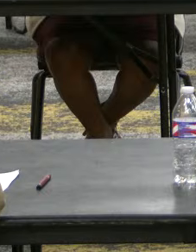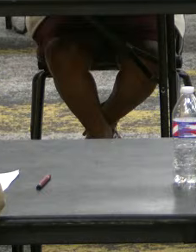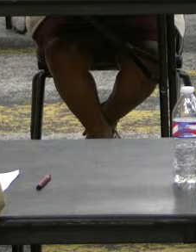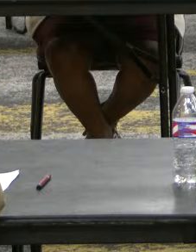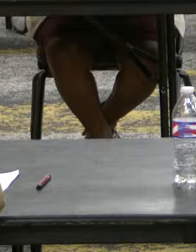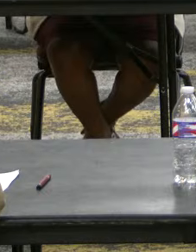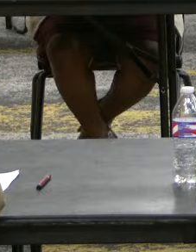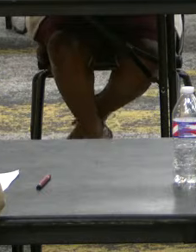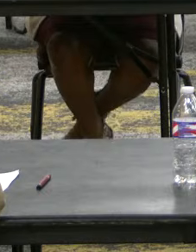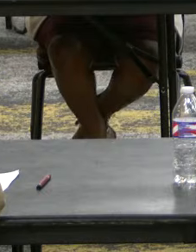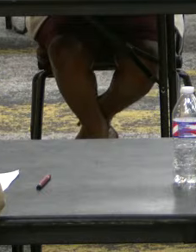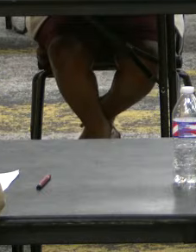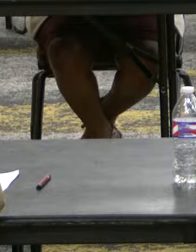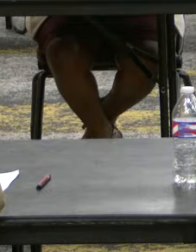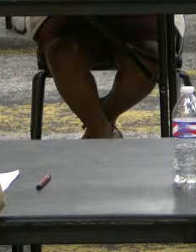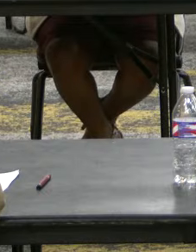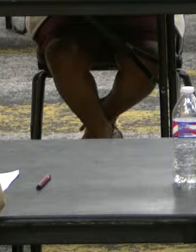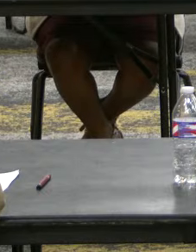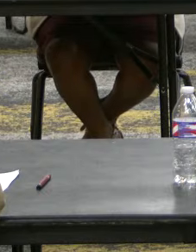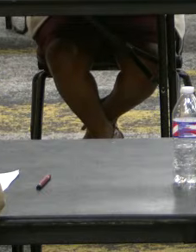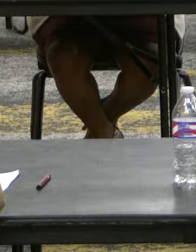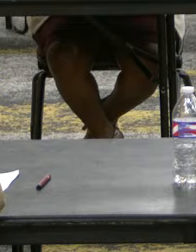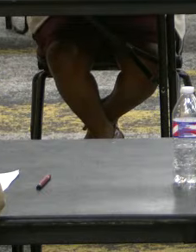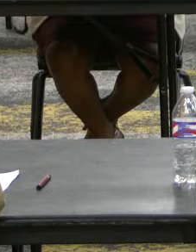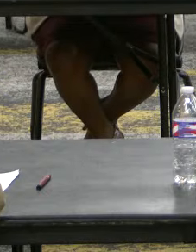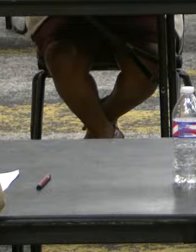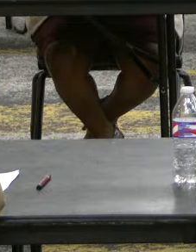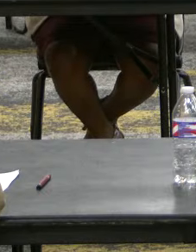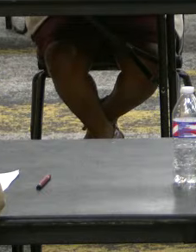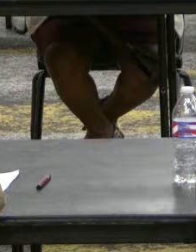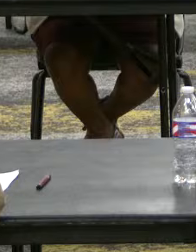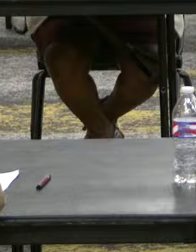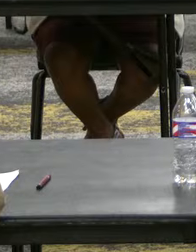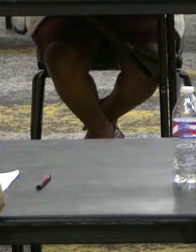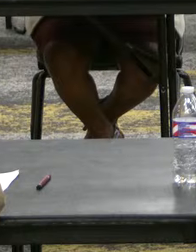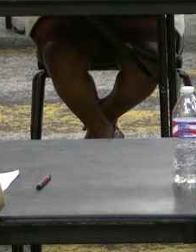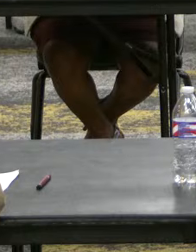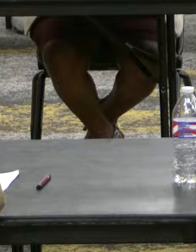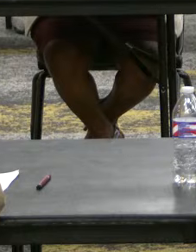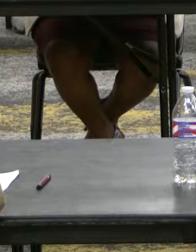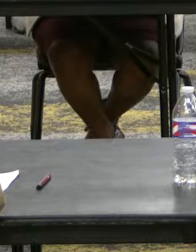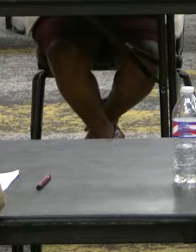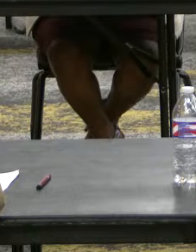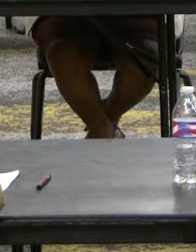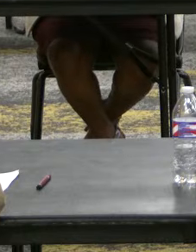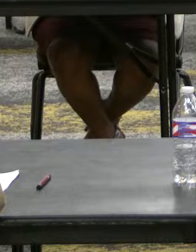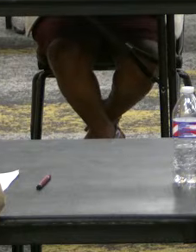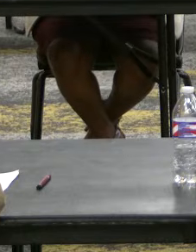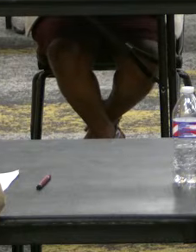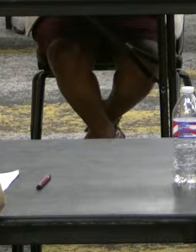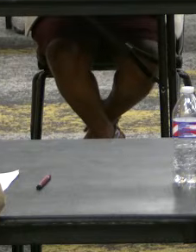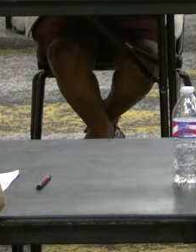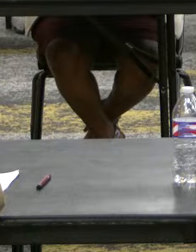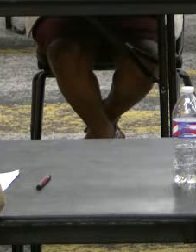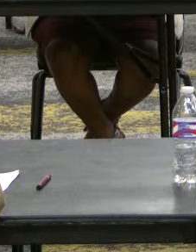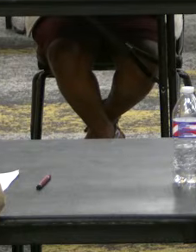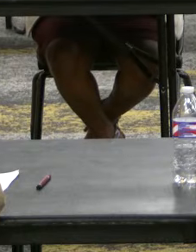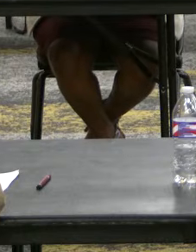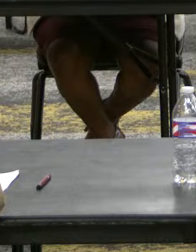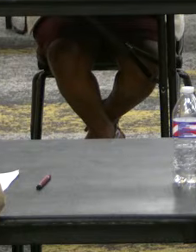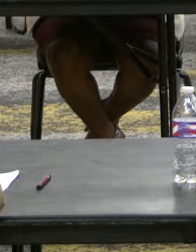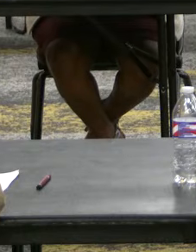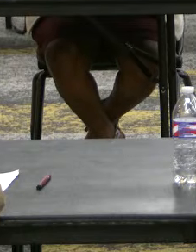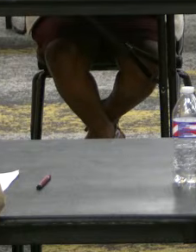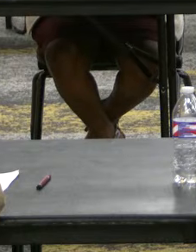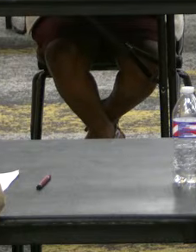and is representative of what we went through and heard and read on this.